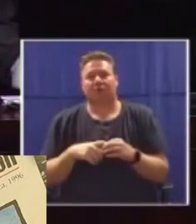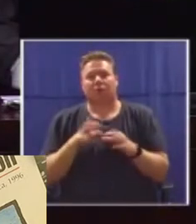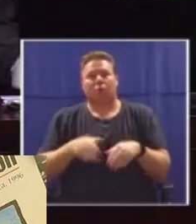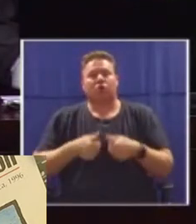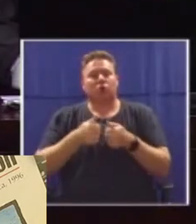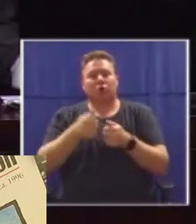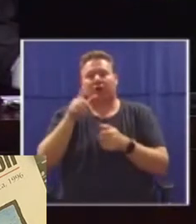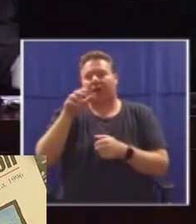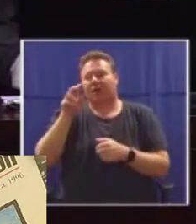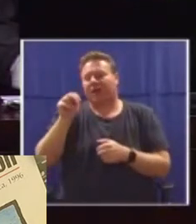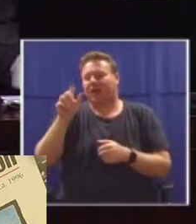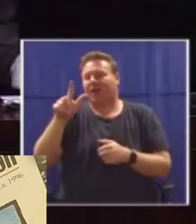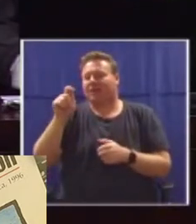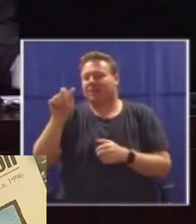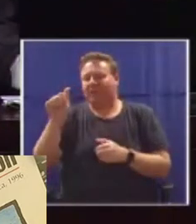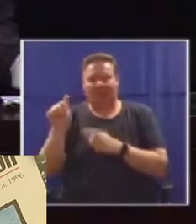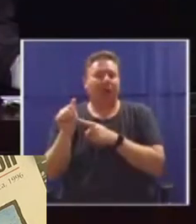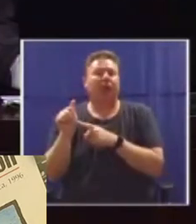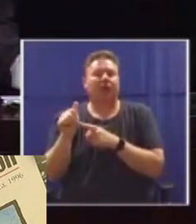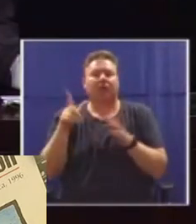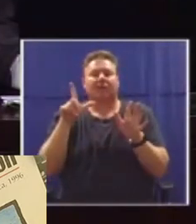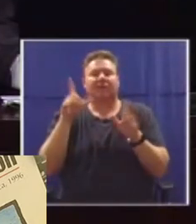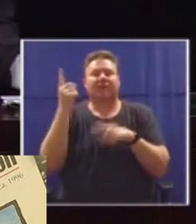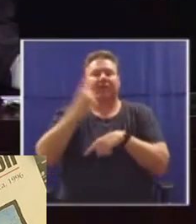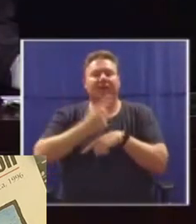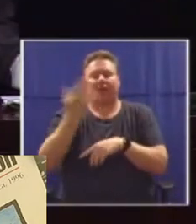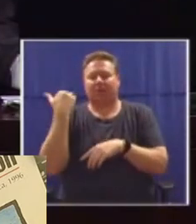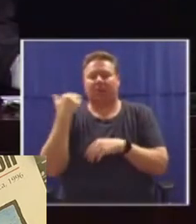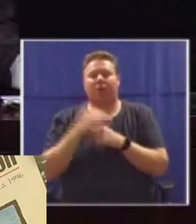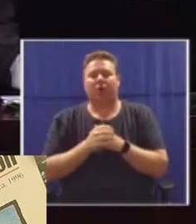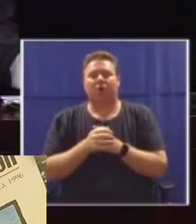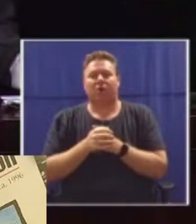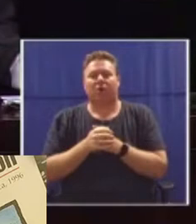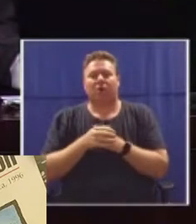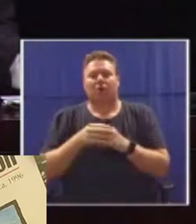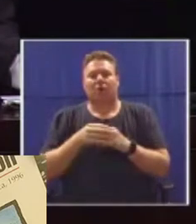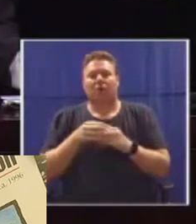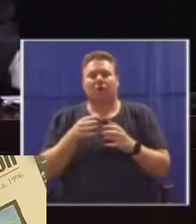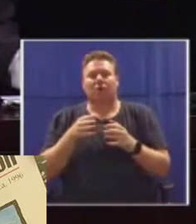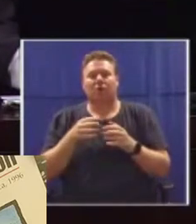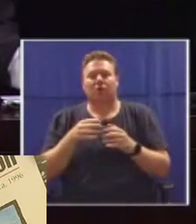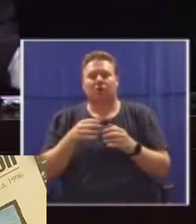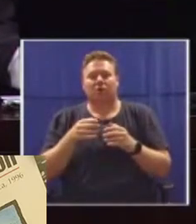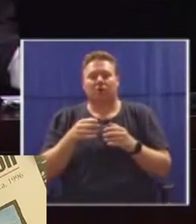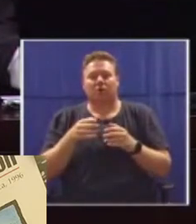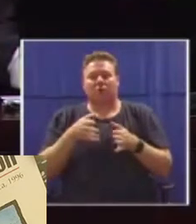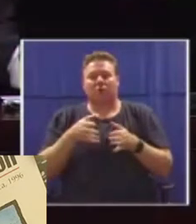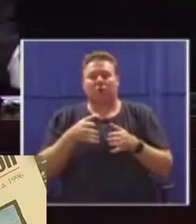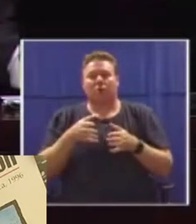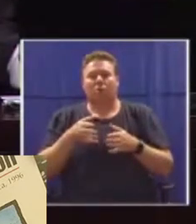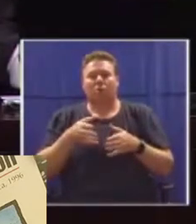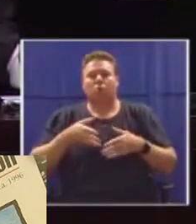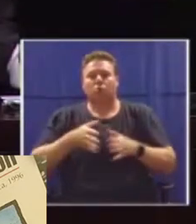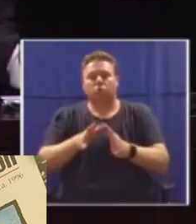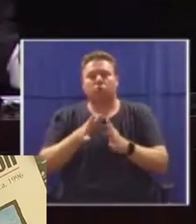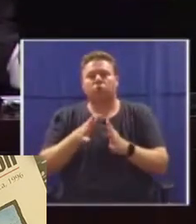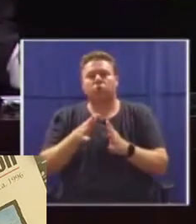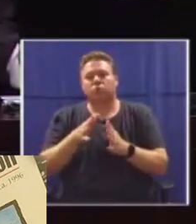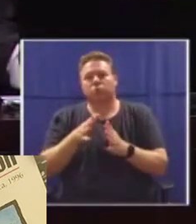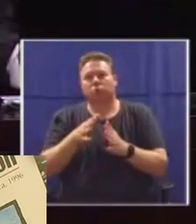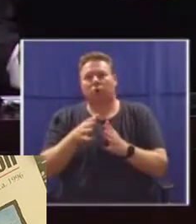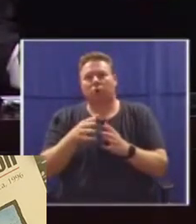NLTA. 7 days ago, the Road Traffic Infringement Agency sobbed before us in the portfolio